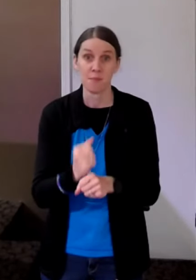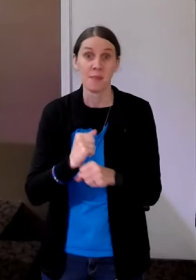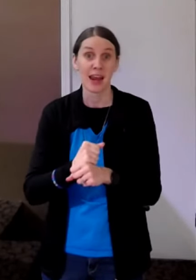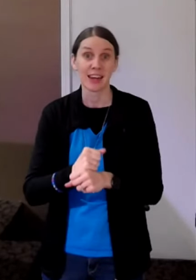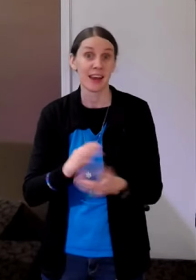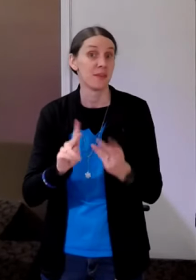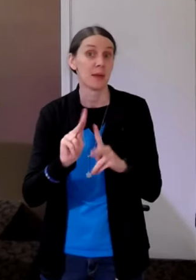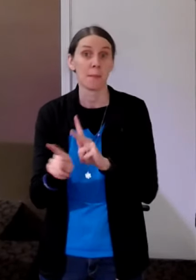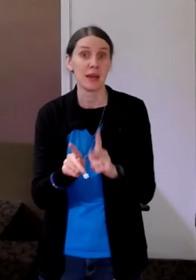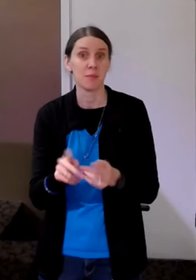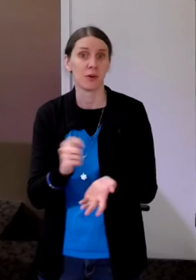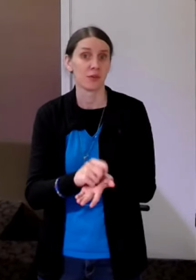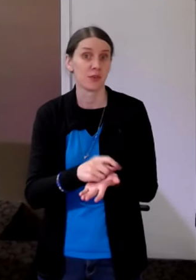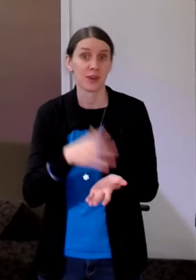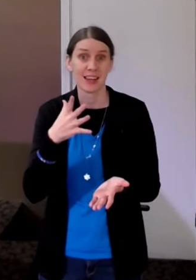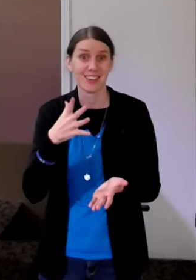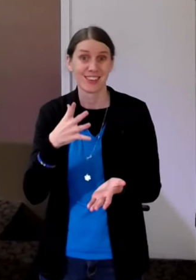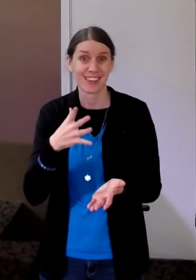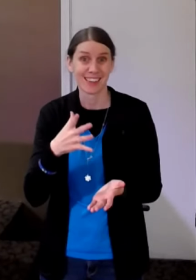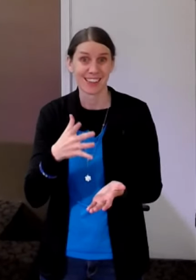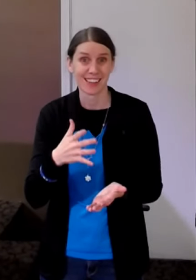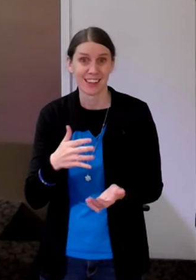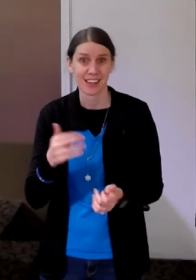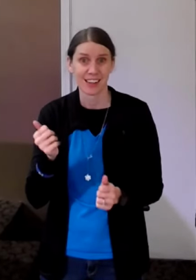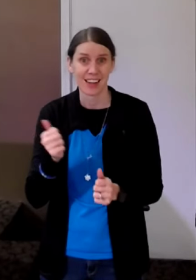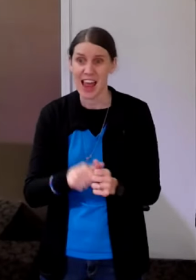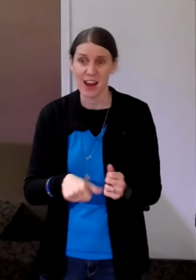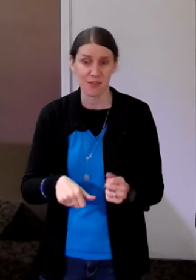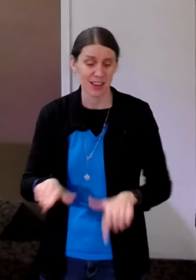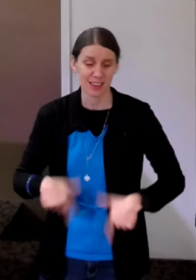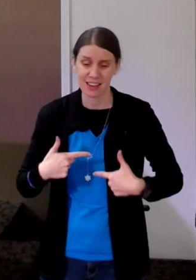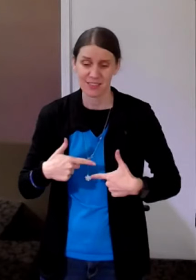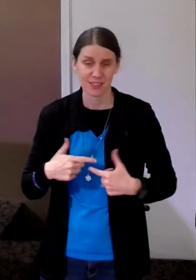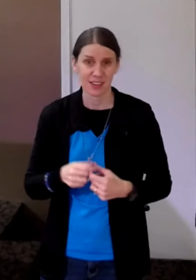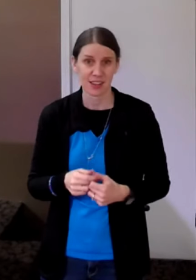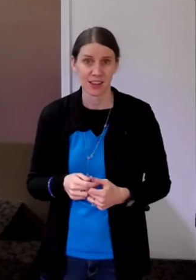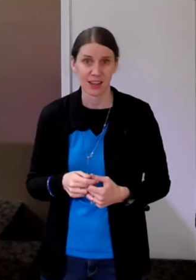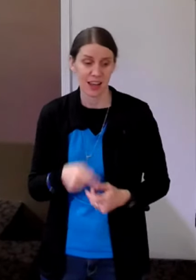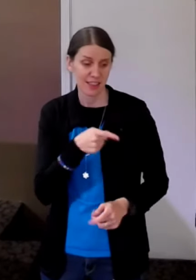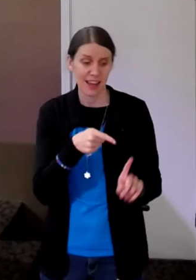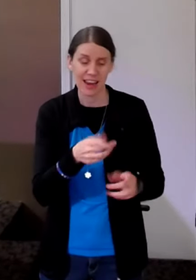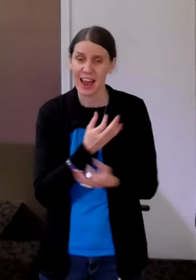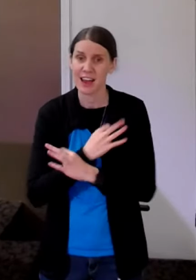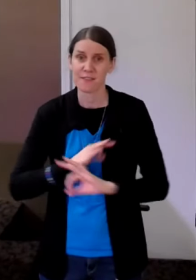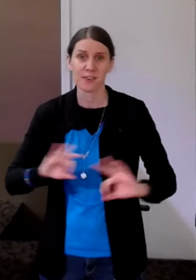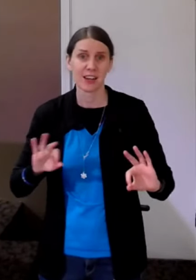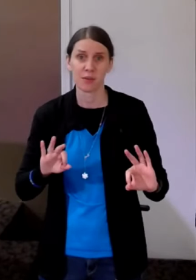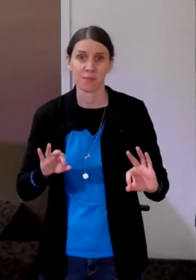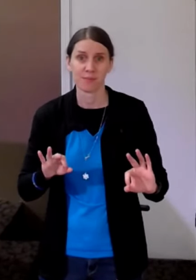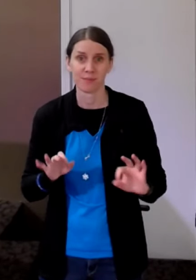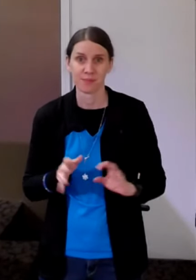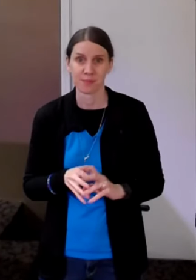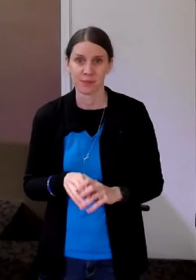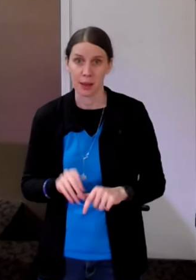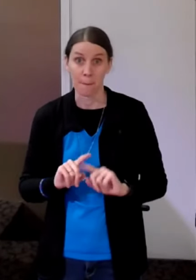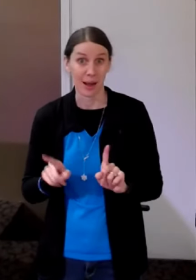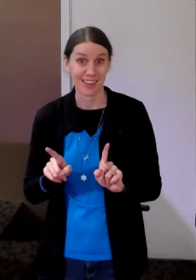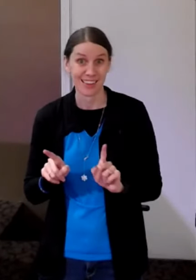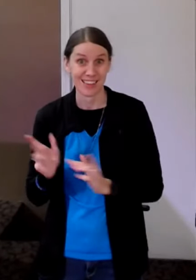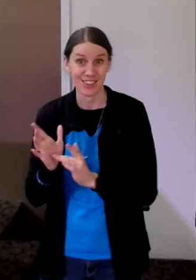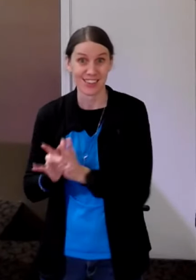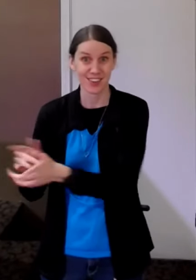rich, making them wealthy in every sense, giving them freedom like they'd never known before. And here